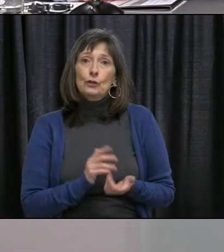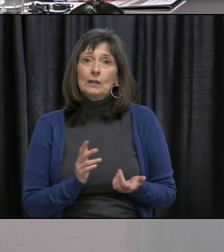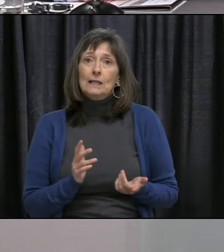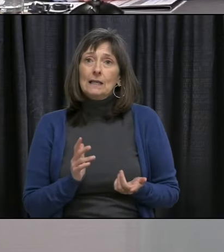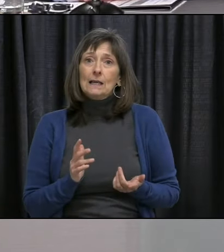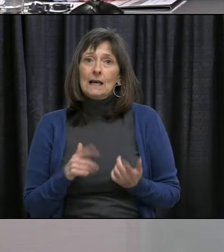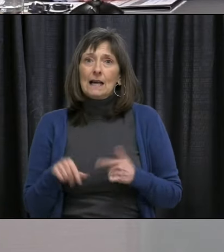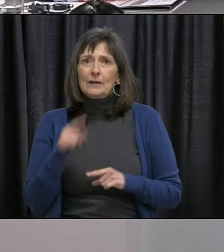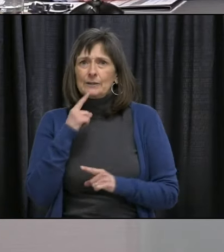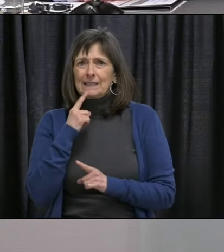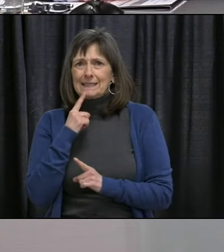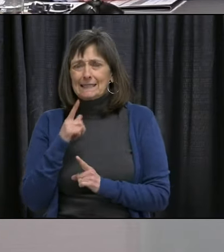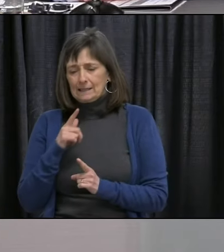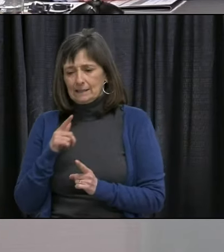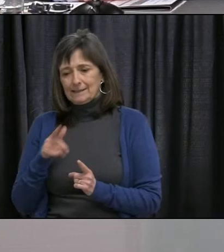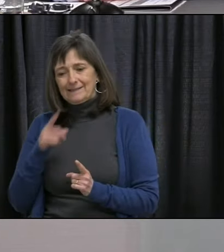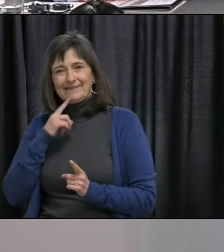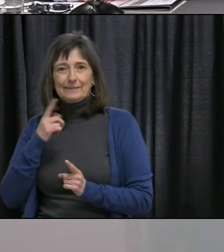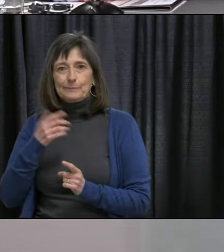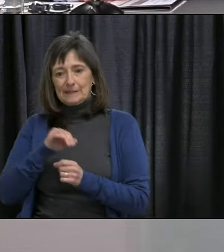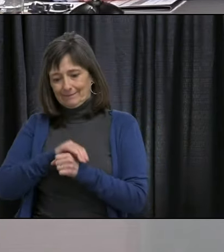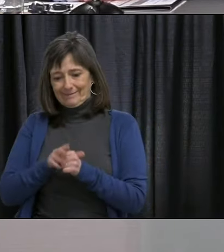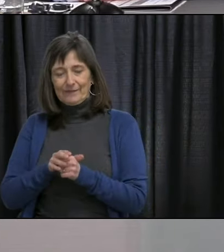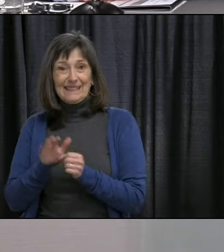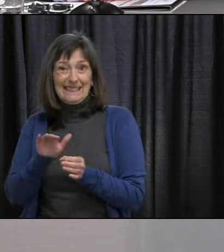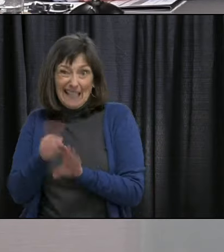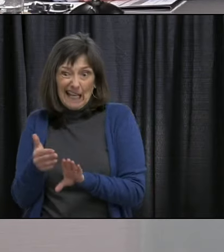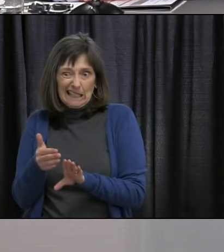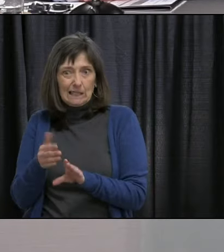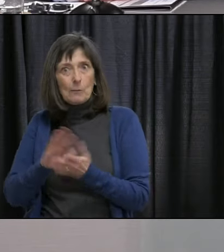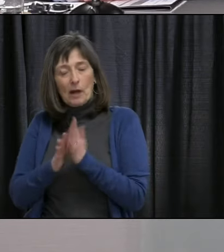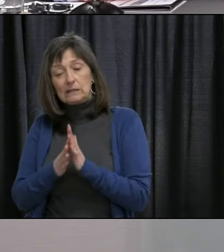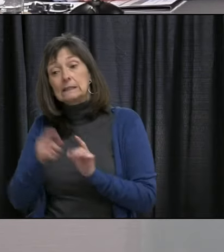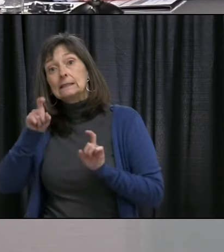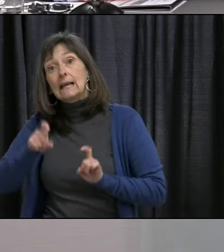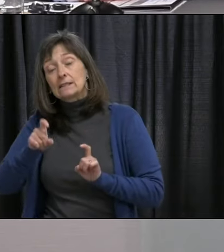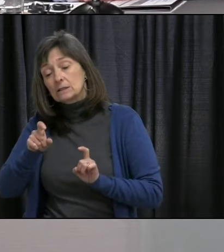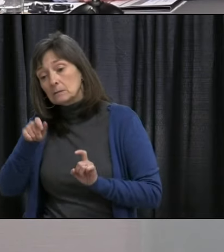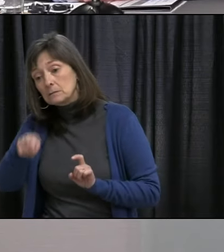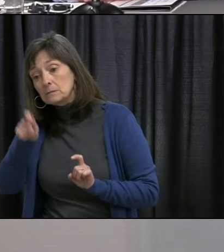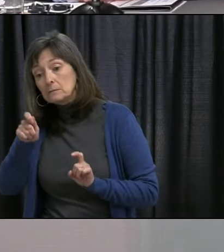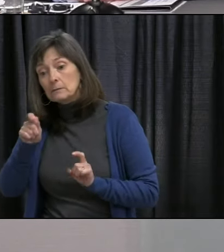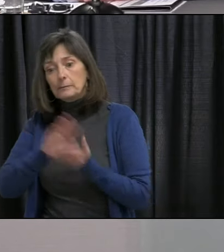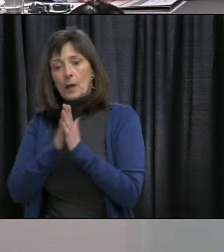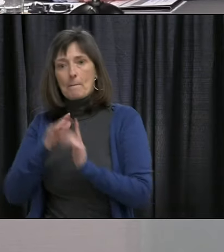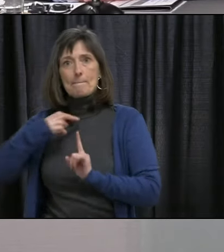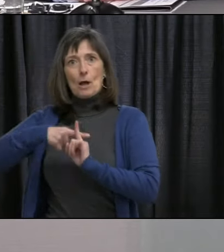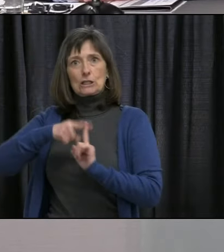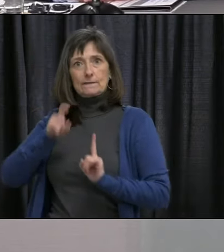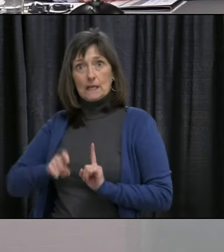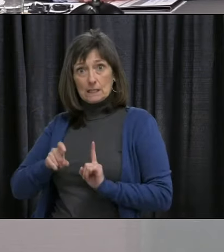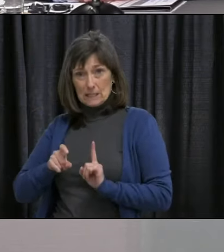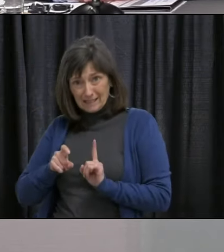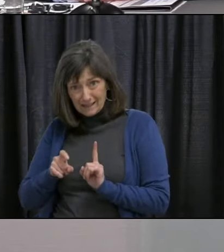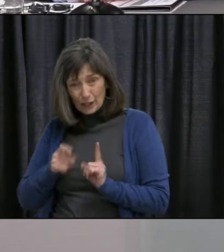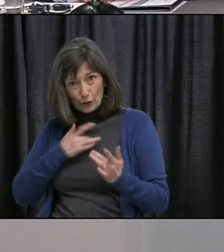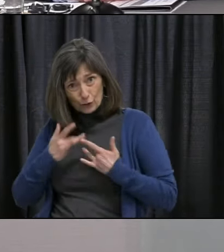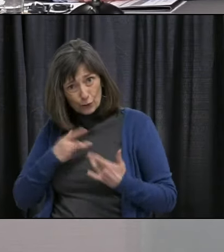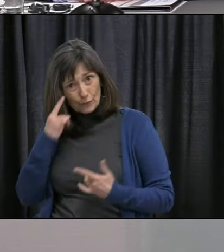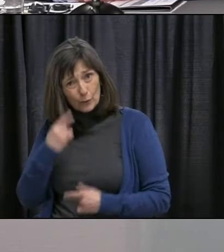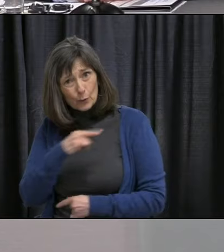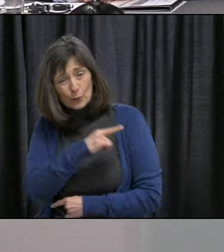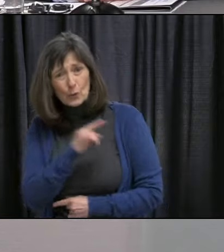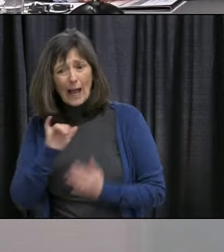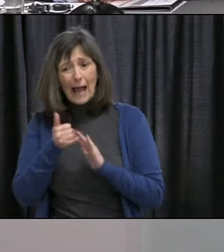them dead cells at this point, are essentially testing negative. Obviously, this is changing our procedures and the way we approach this. How are we rewriting policy